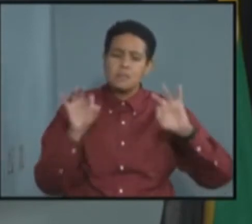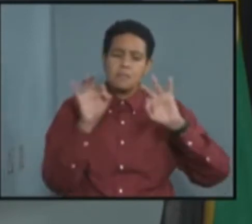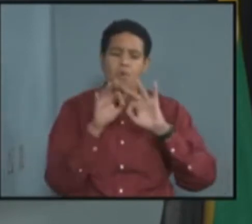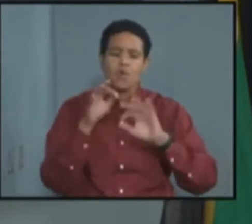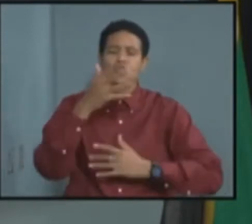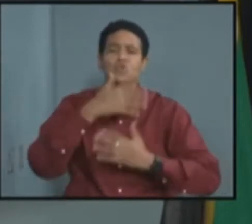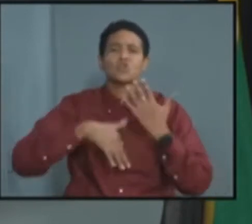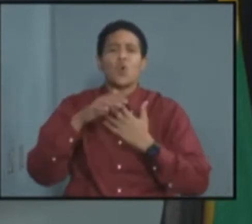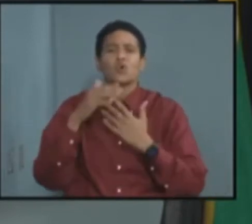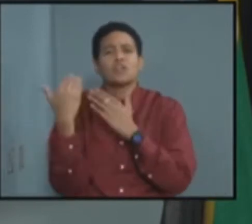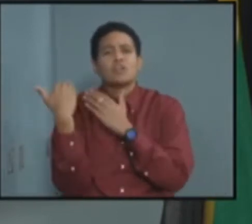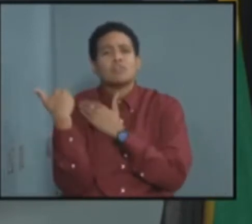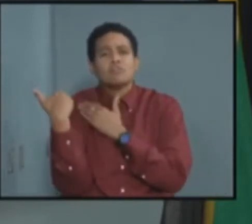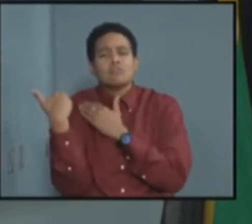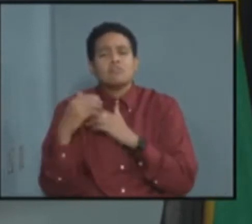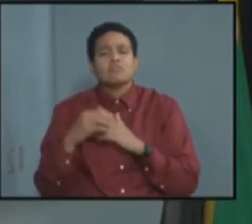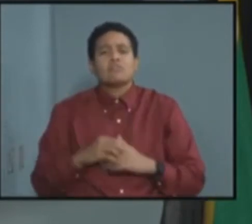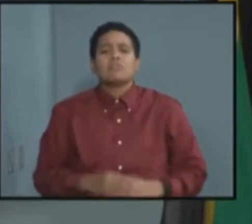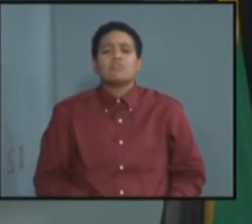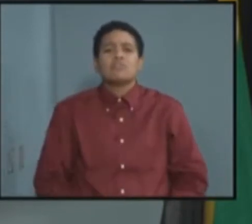of alleviating